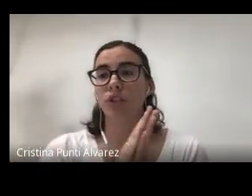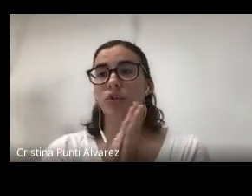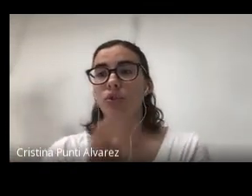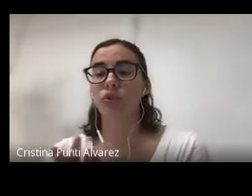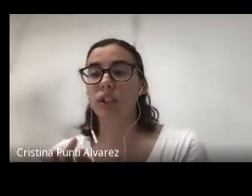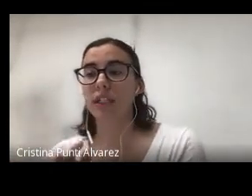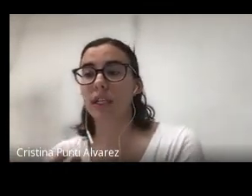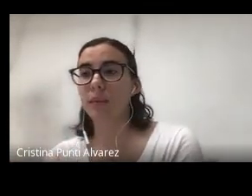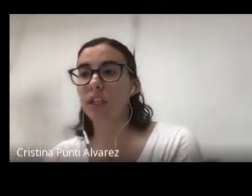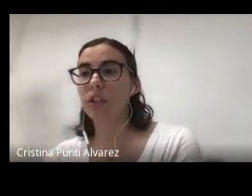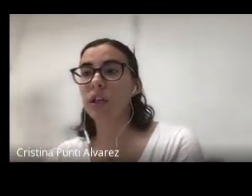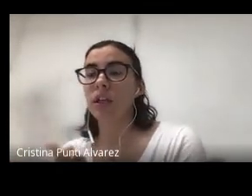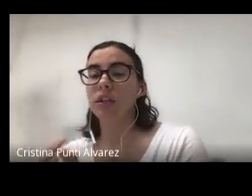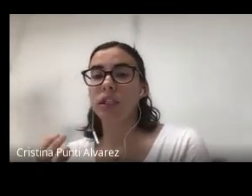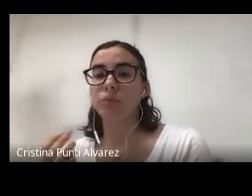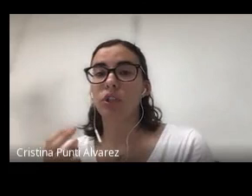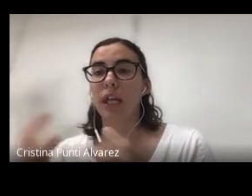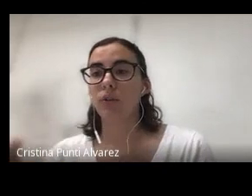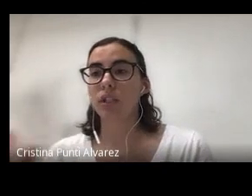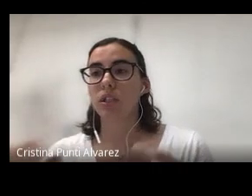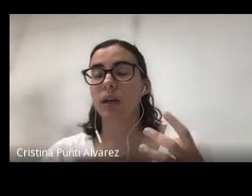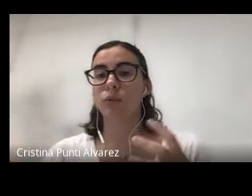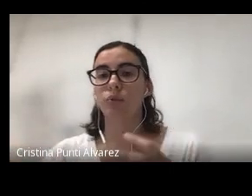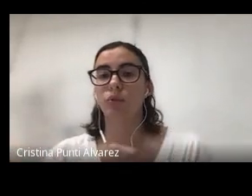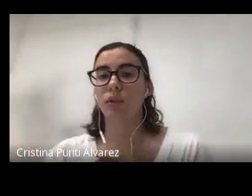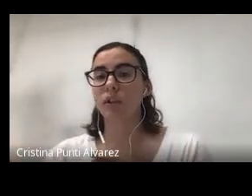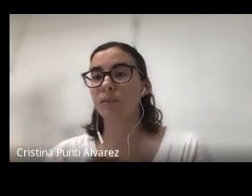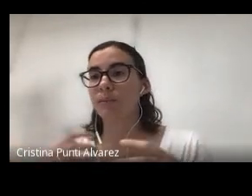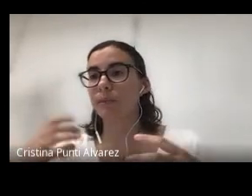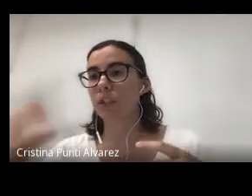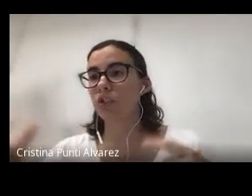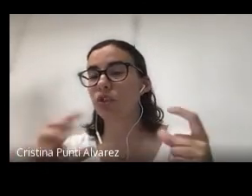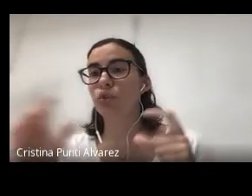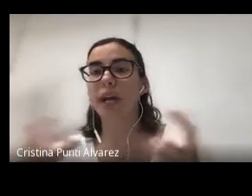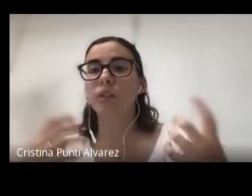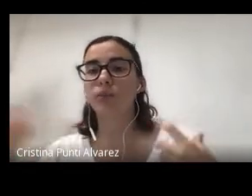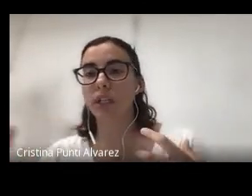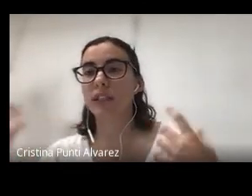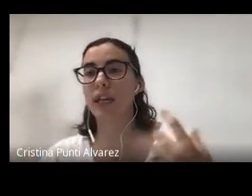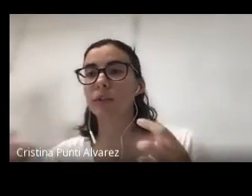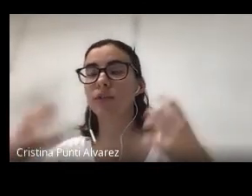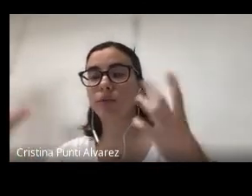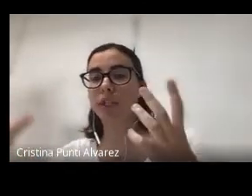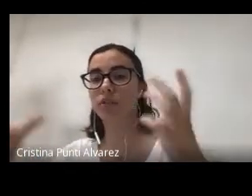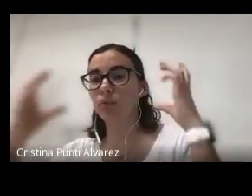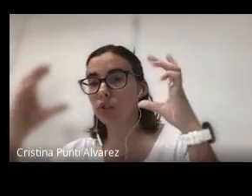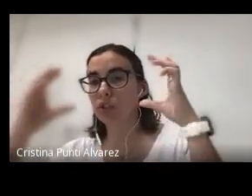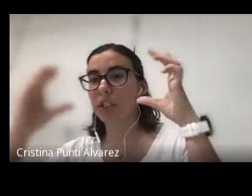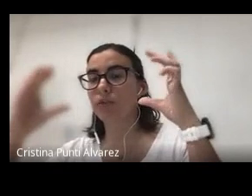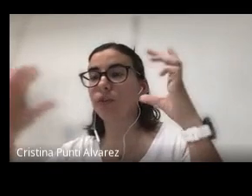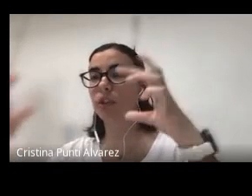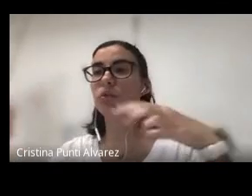we chose Unity as a game engine. This would allow us to just track in real time the information that